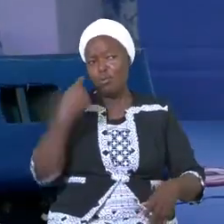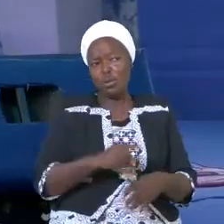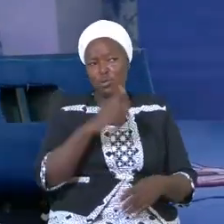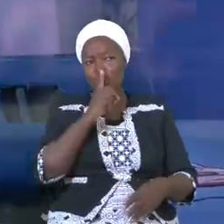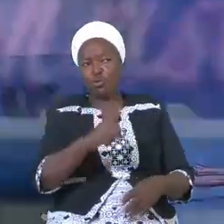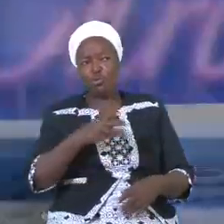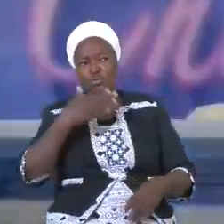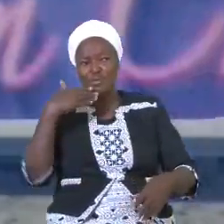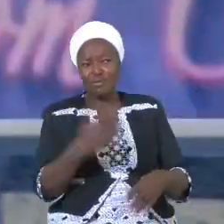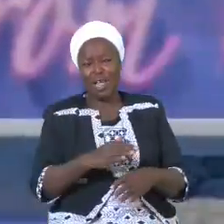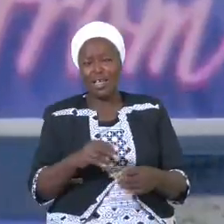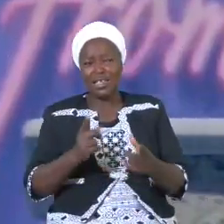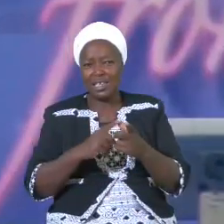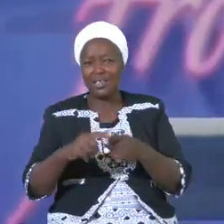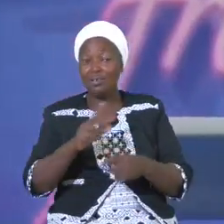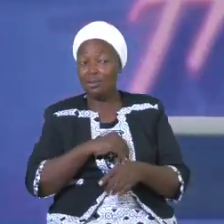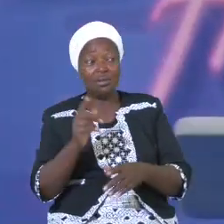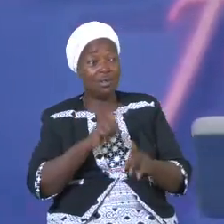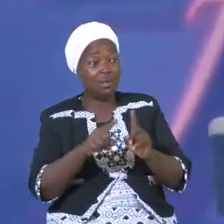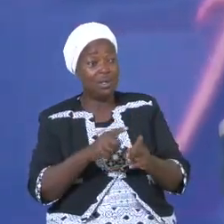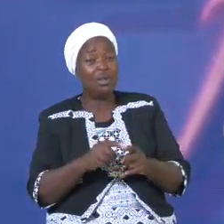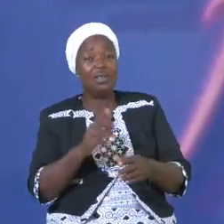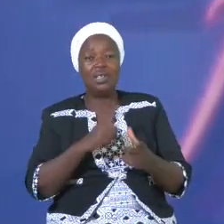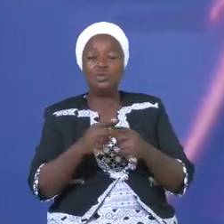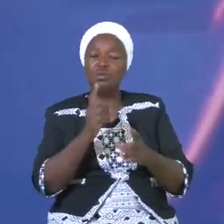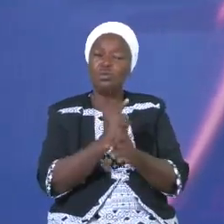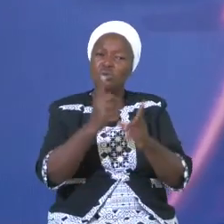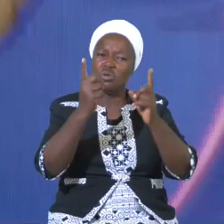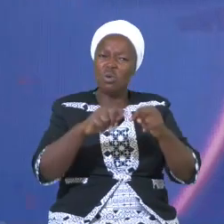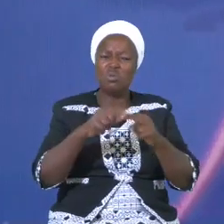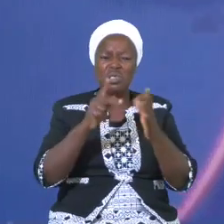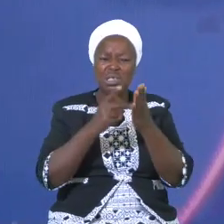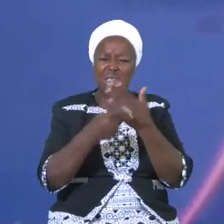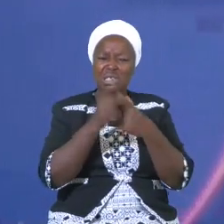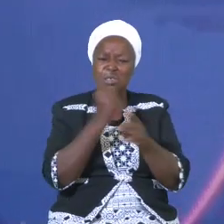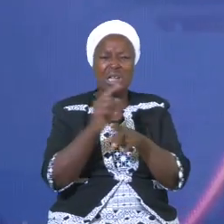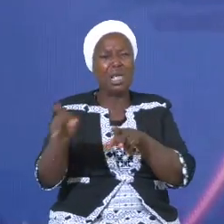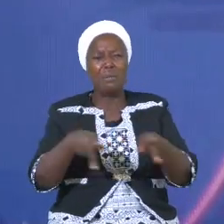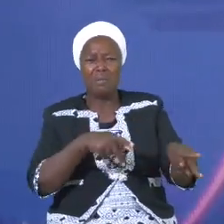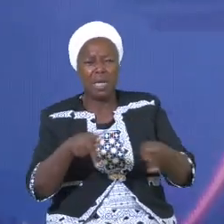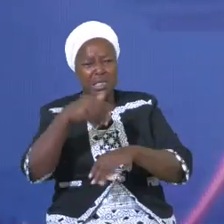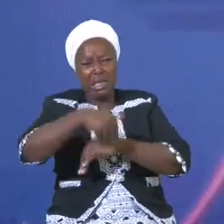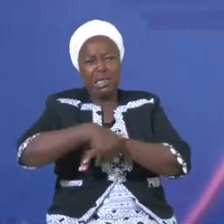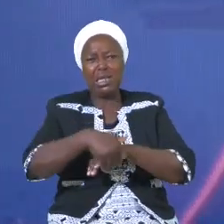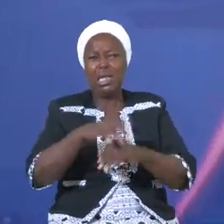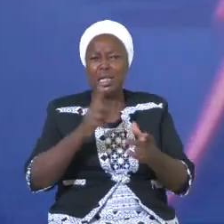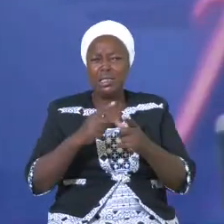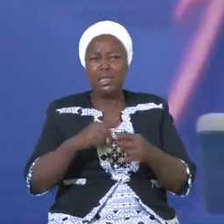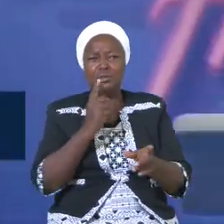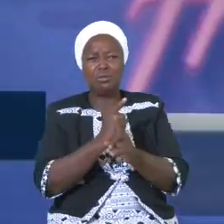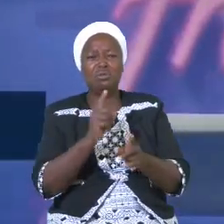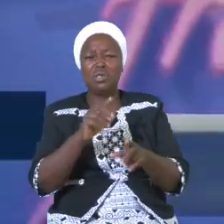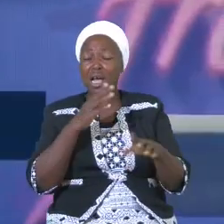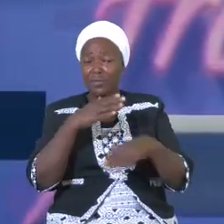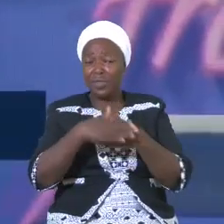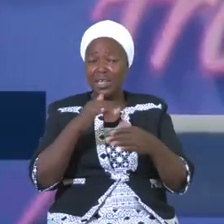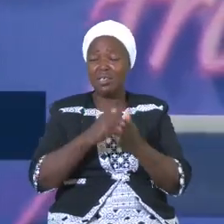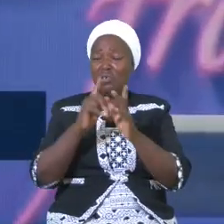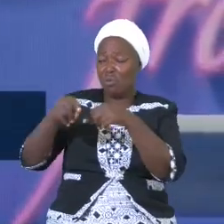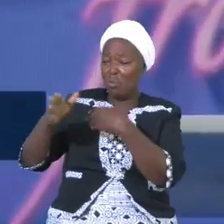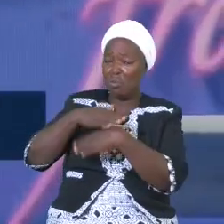crusade like your 10 nights club and then after the night club is over then you go back home and there's no